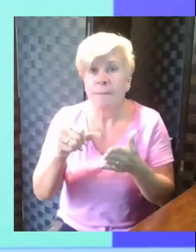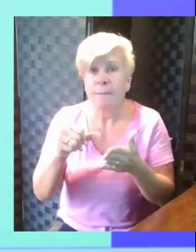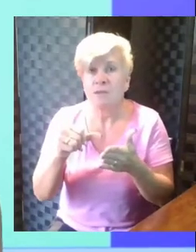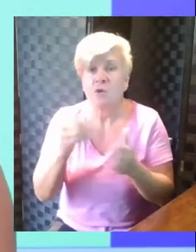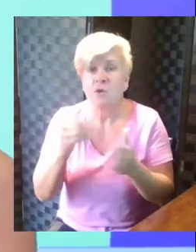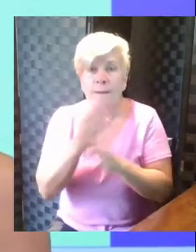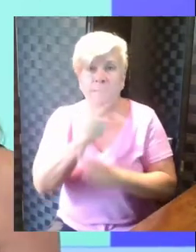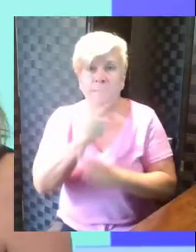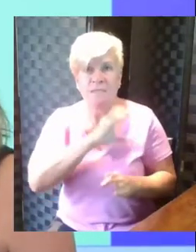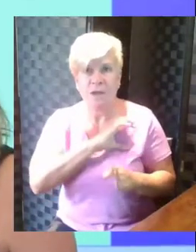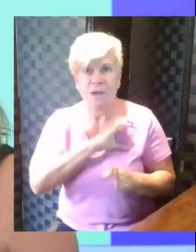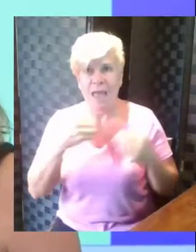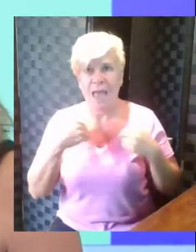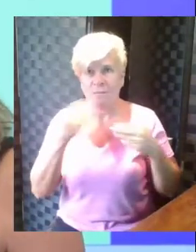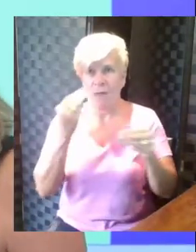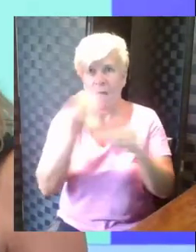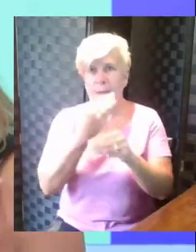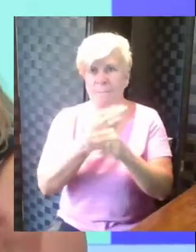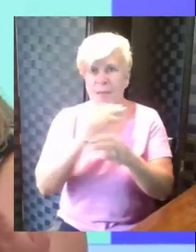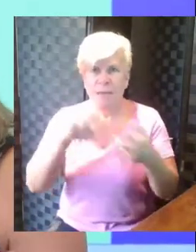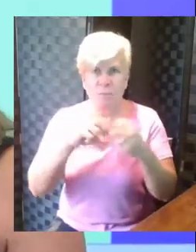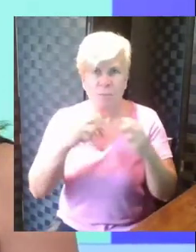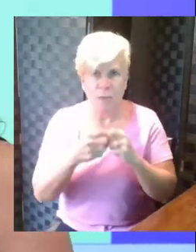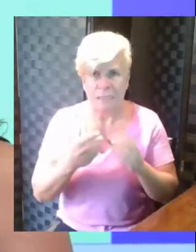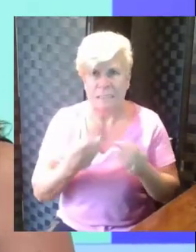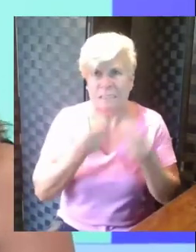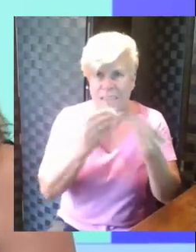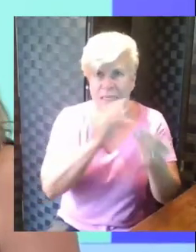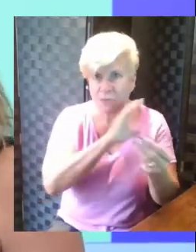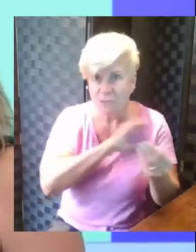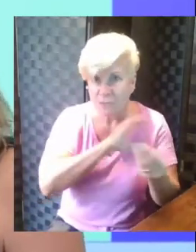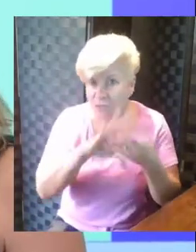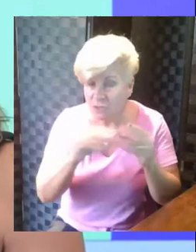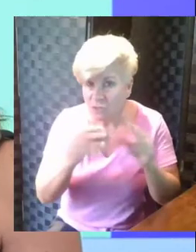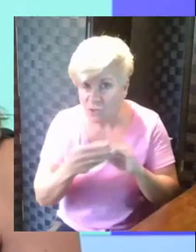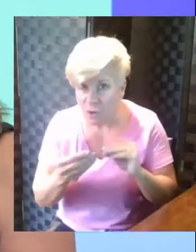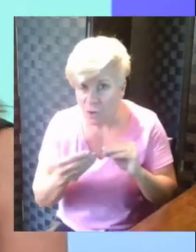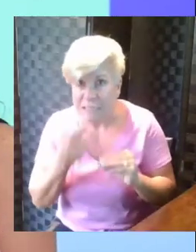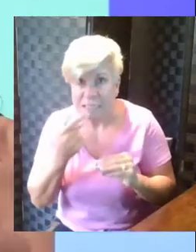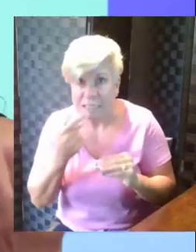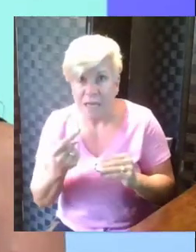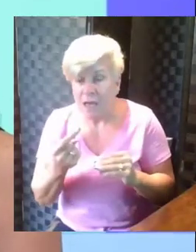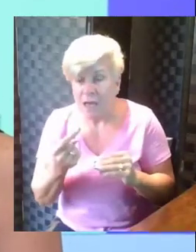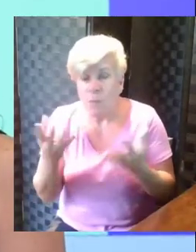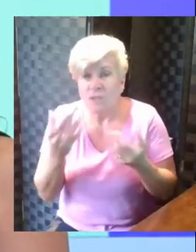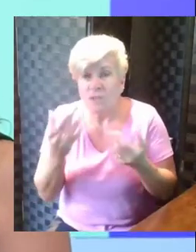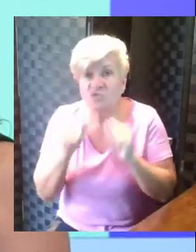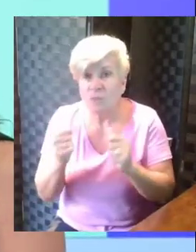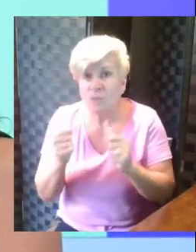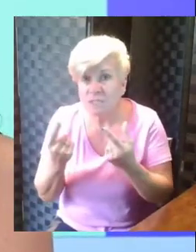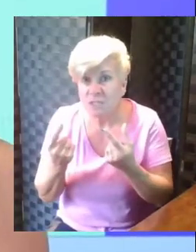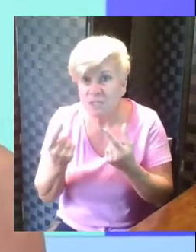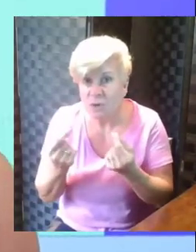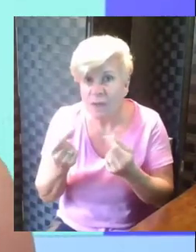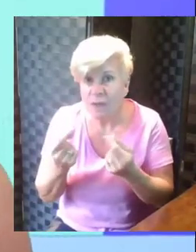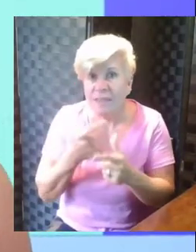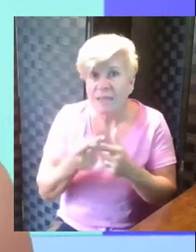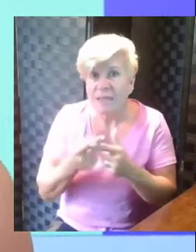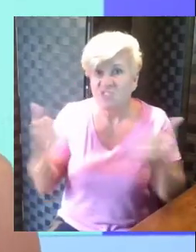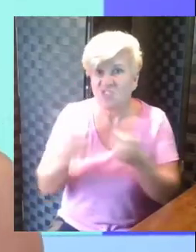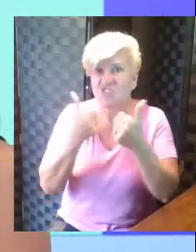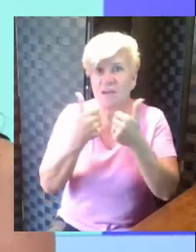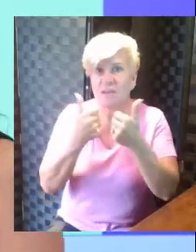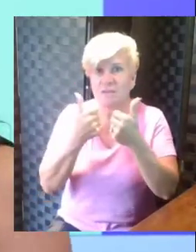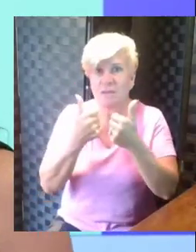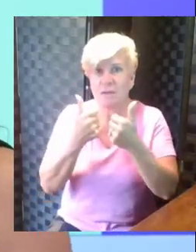to face a math problem. So you're going to give your character a storyline. You're going to tell what he's trying to do, and then he comes to a